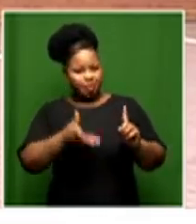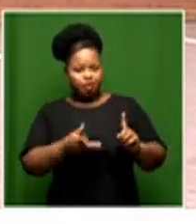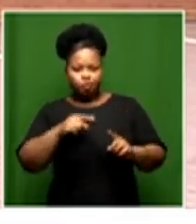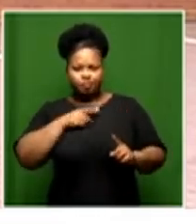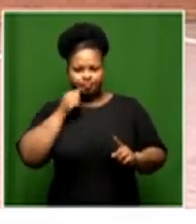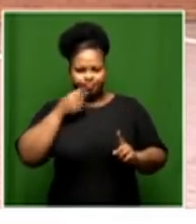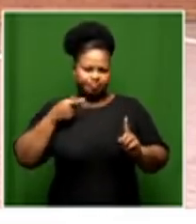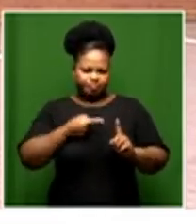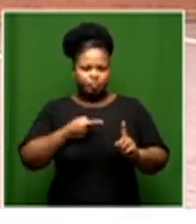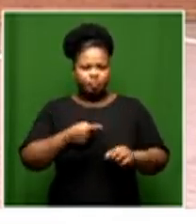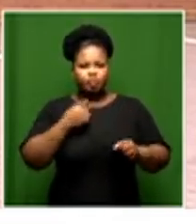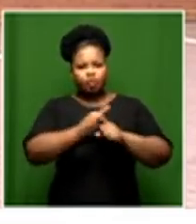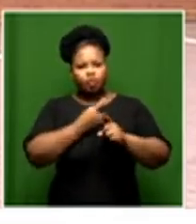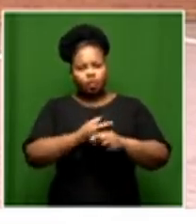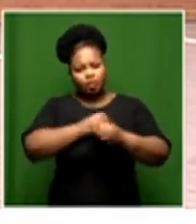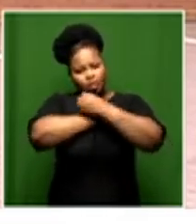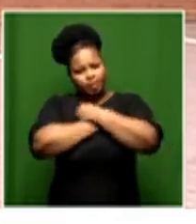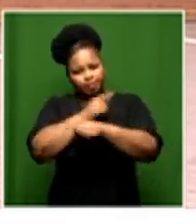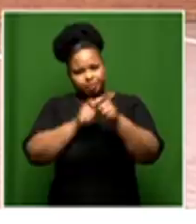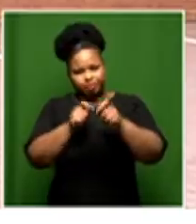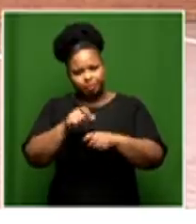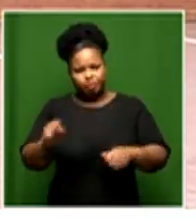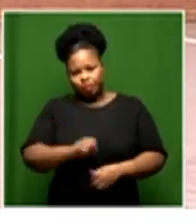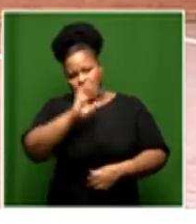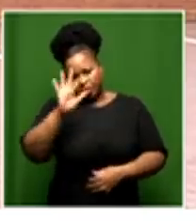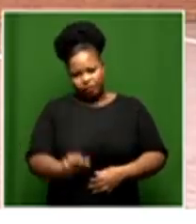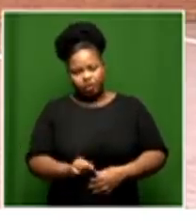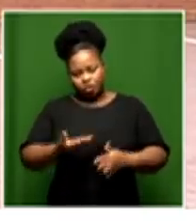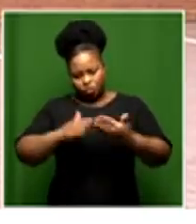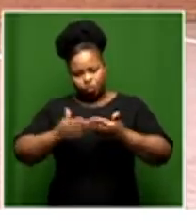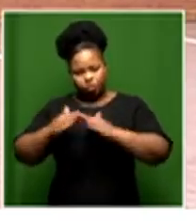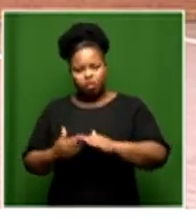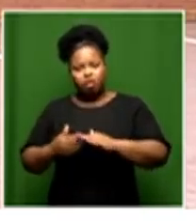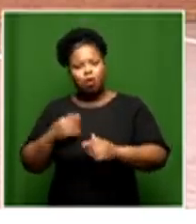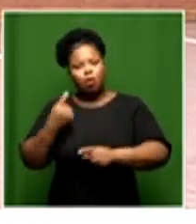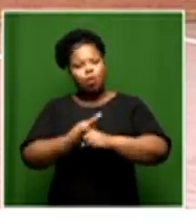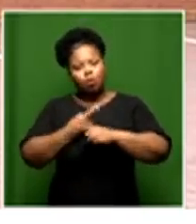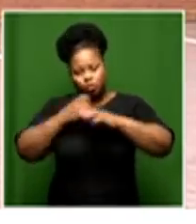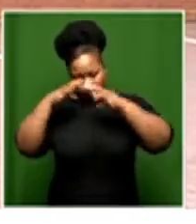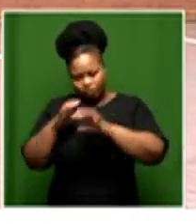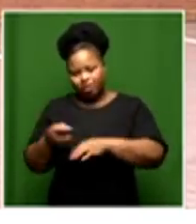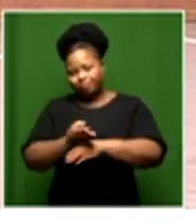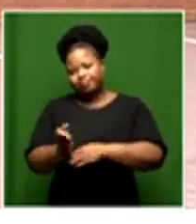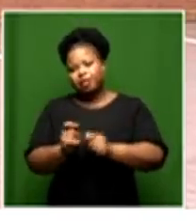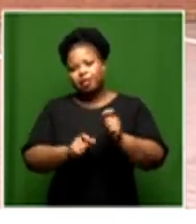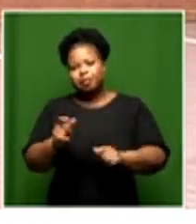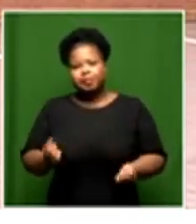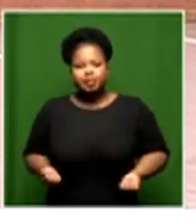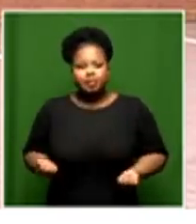a man who loved, the people of South Africa, who loved his community and gave up his time for those people.